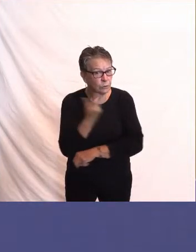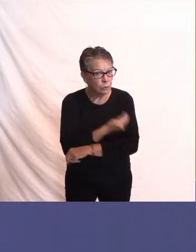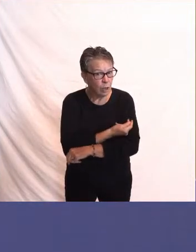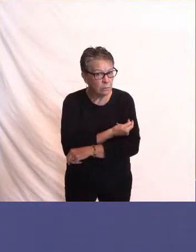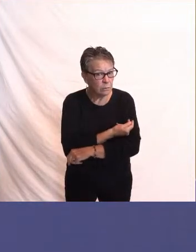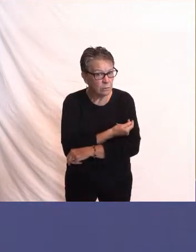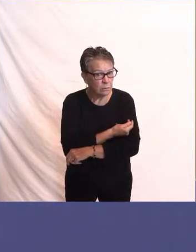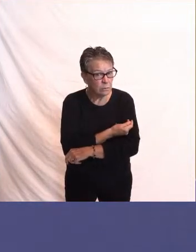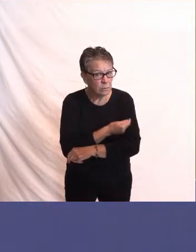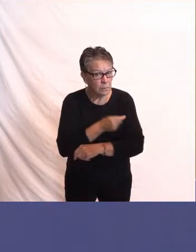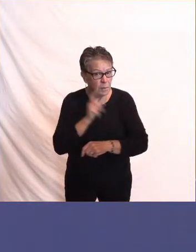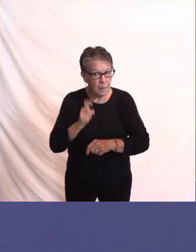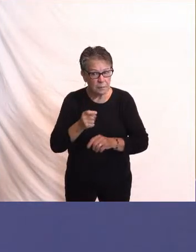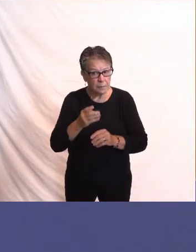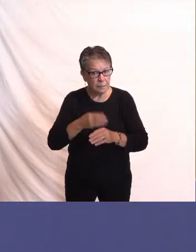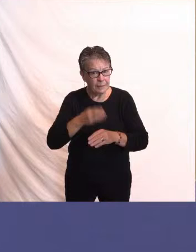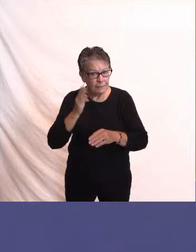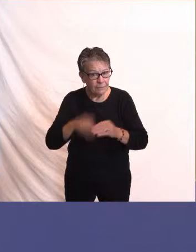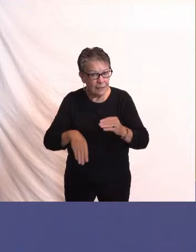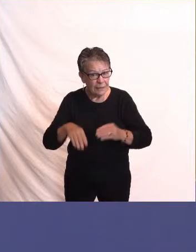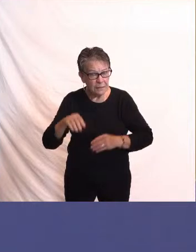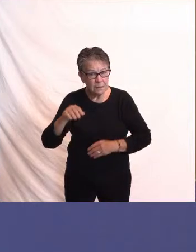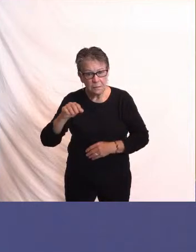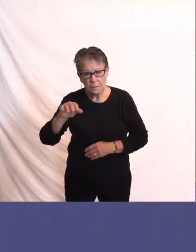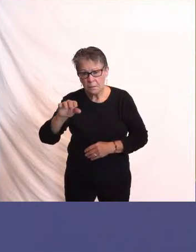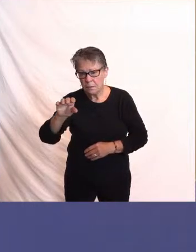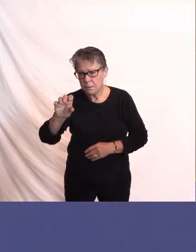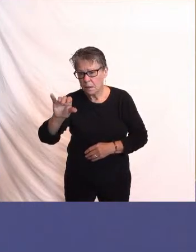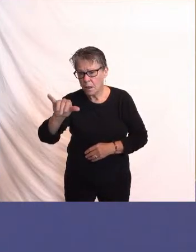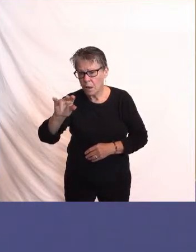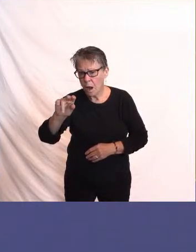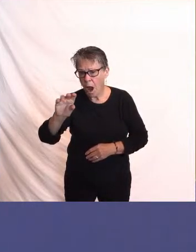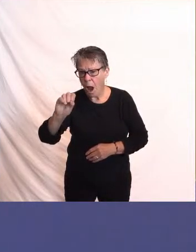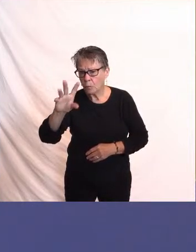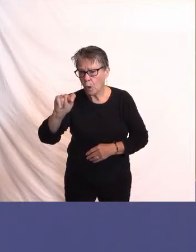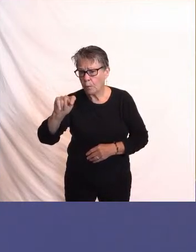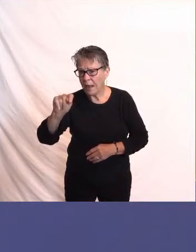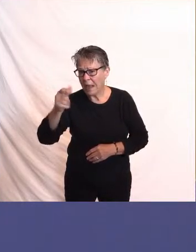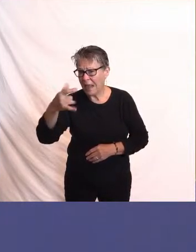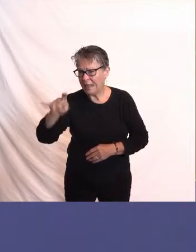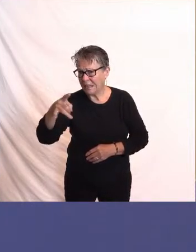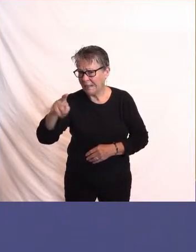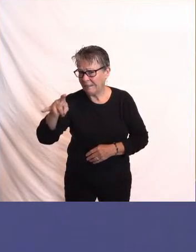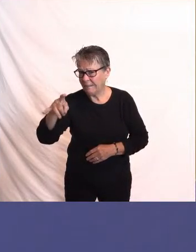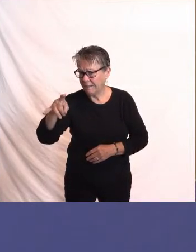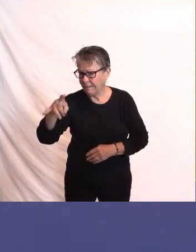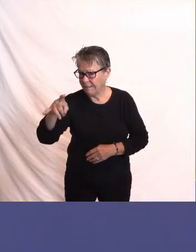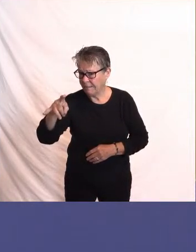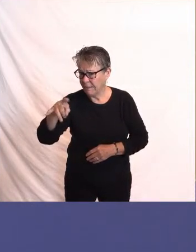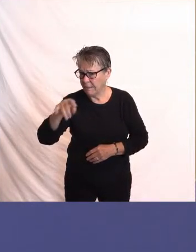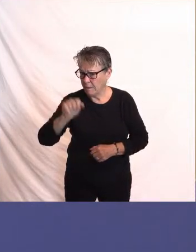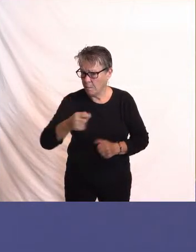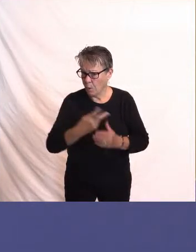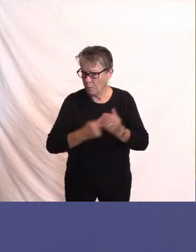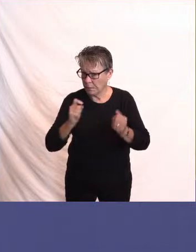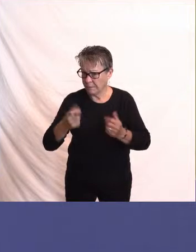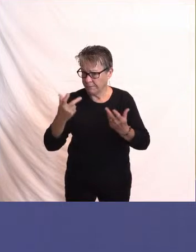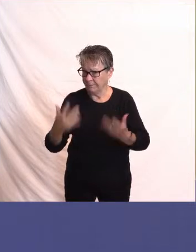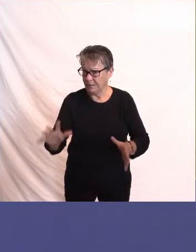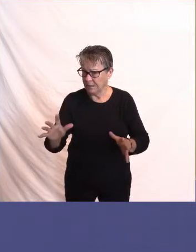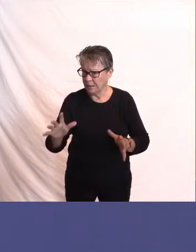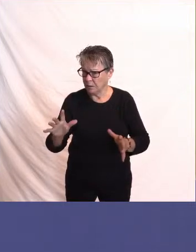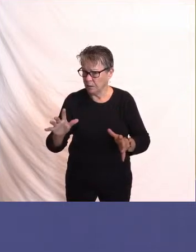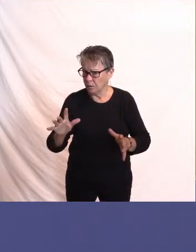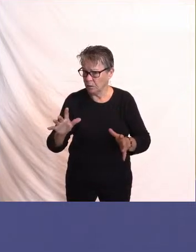many folks haven't met the mandate and what we're looking at there? And also, will teachers, workers, or anybody else under